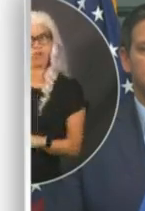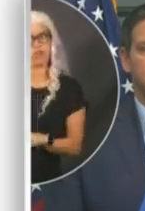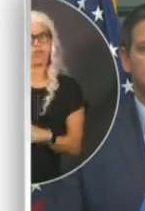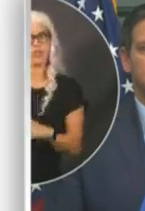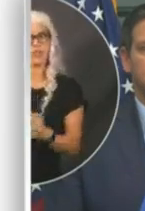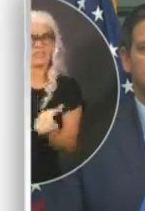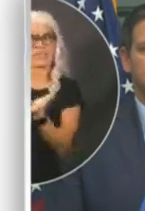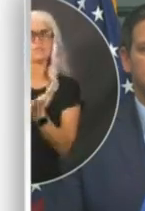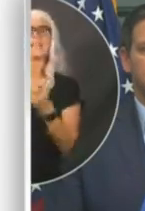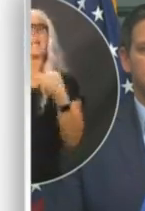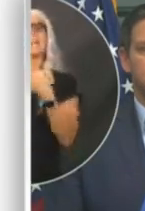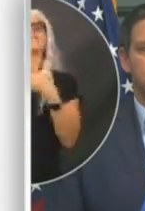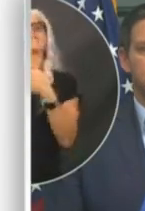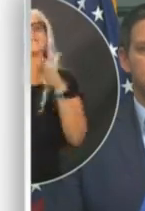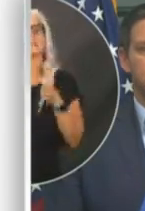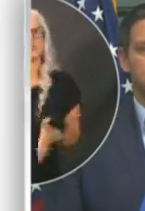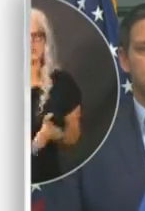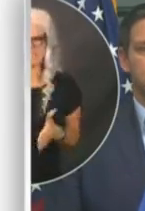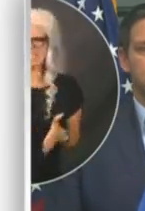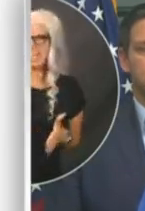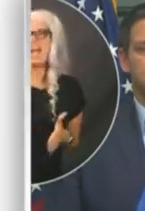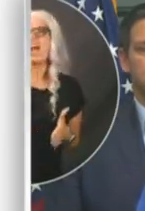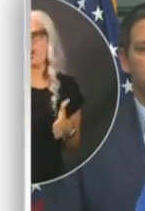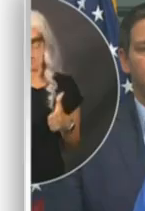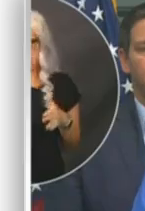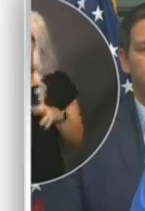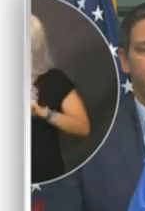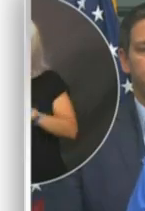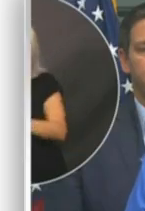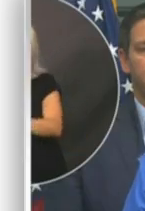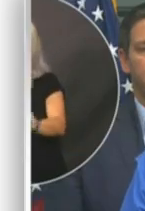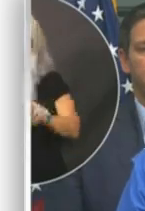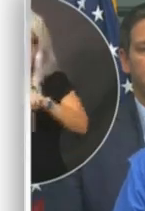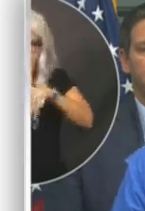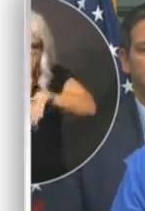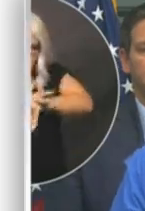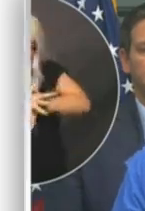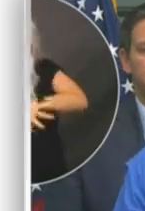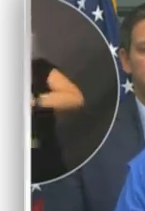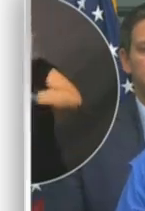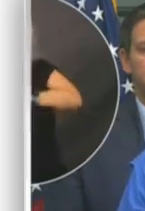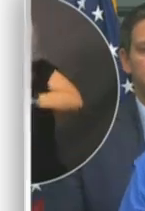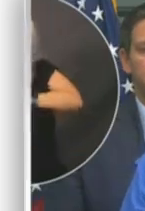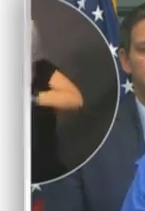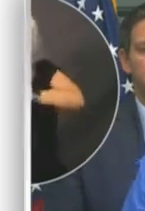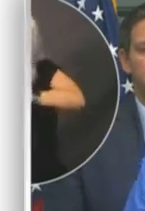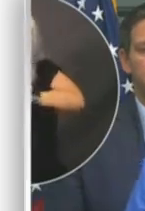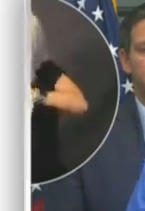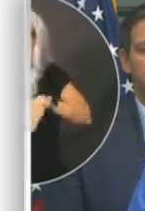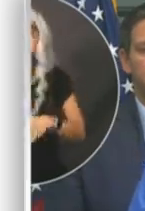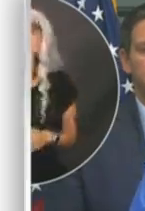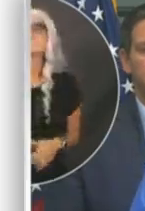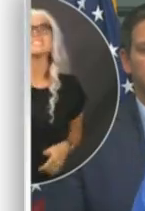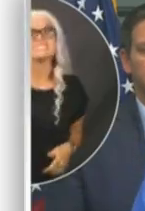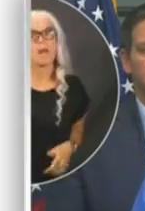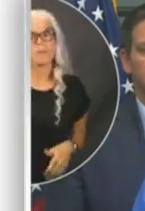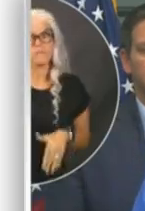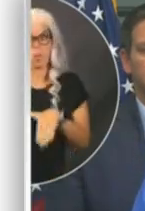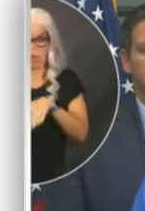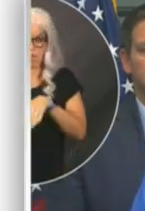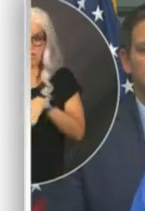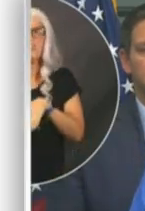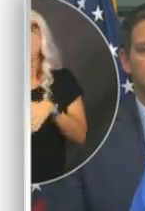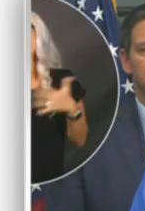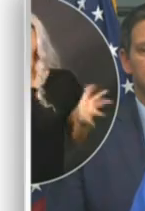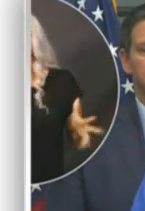down to Miami. As areas in South Florida and the Keys begin to experience power outages, remember to contact